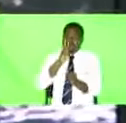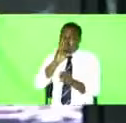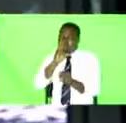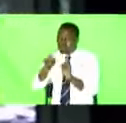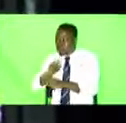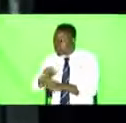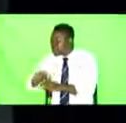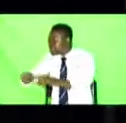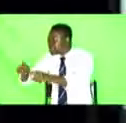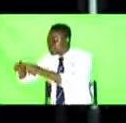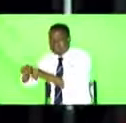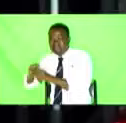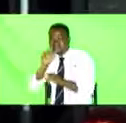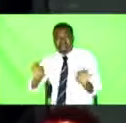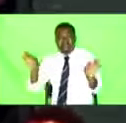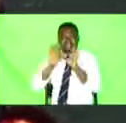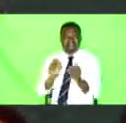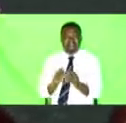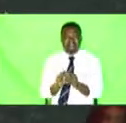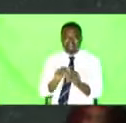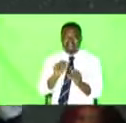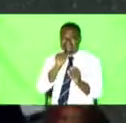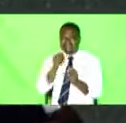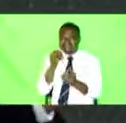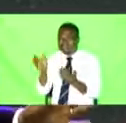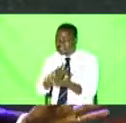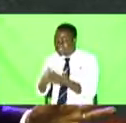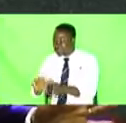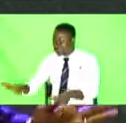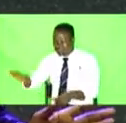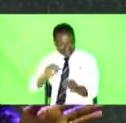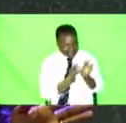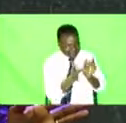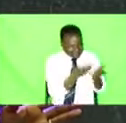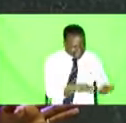Jordan, no tokens. It is enough.